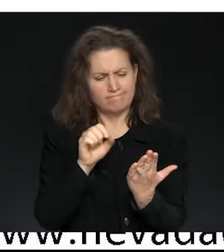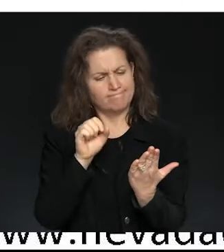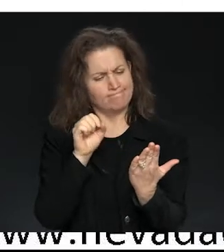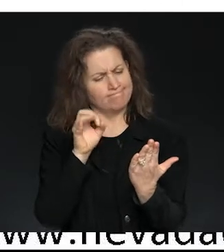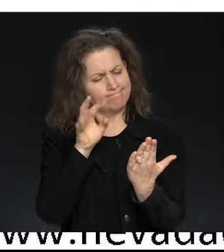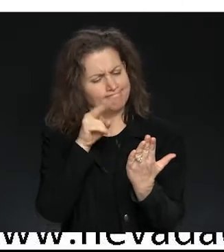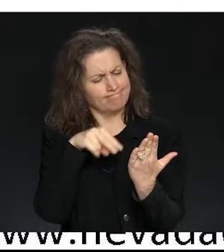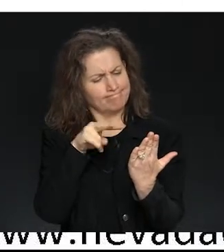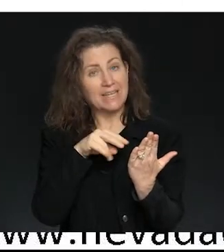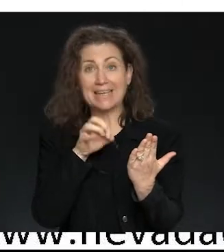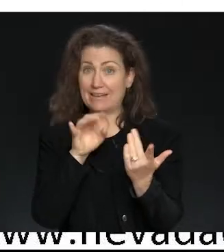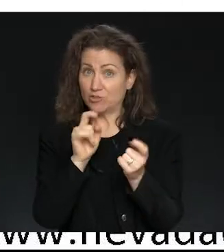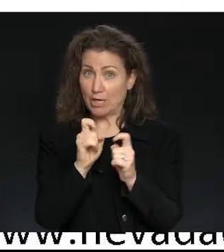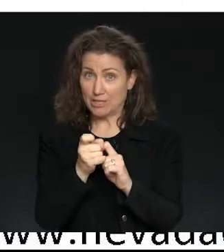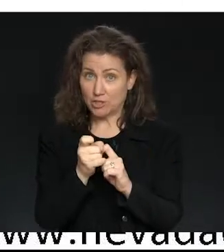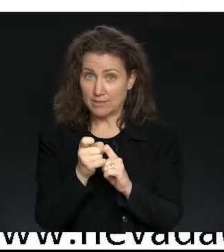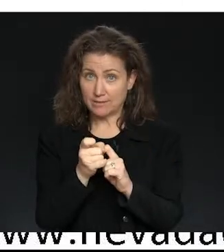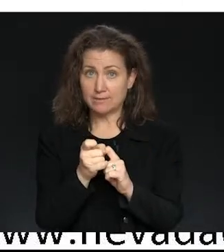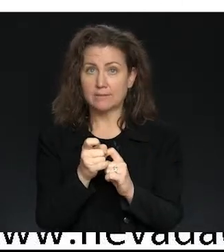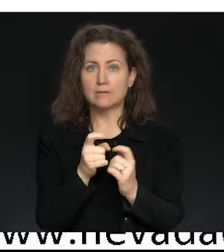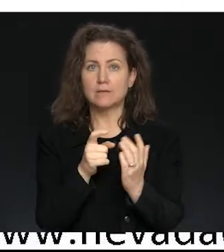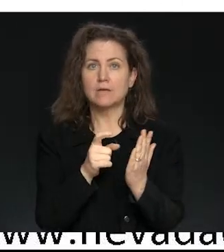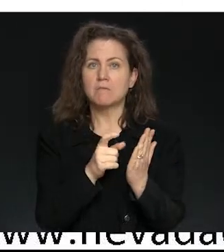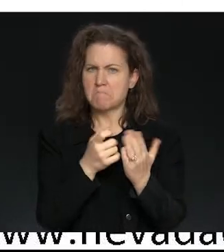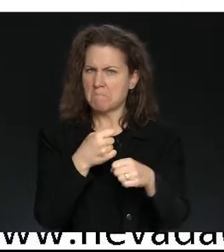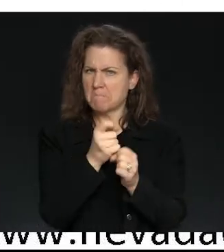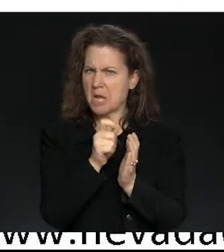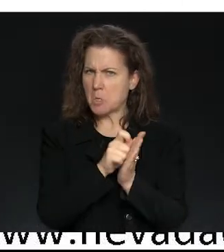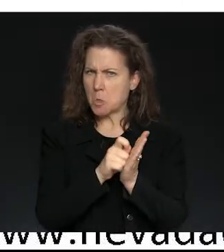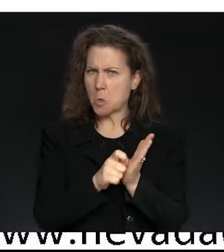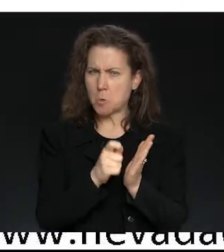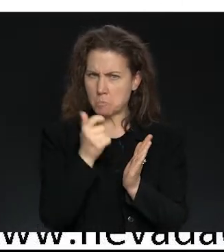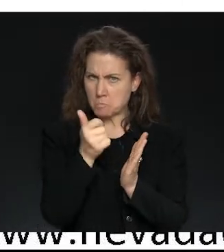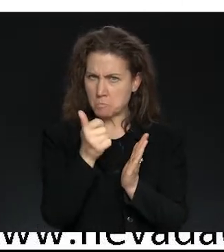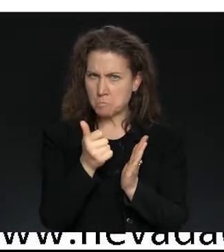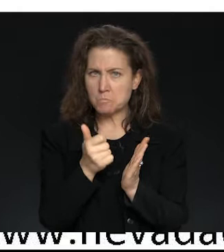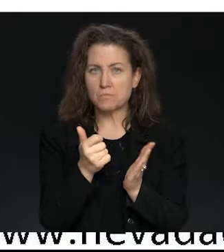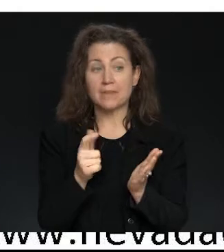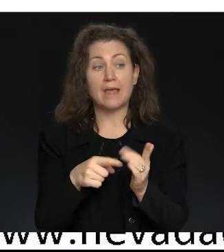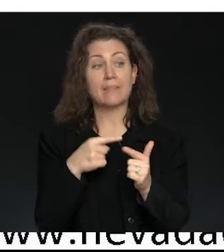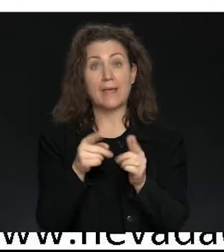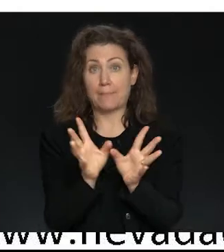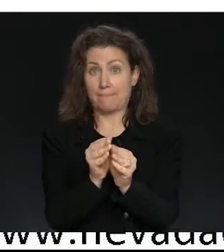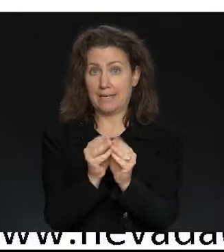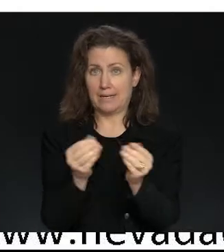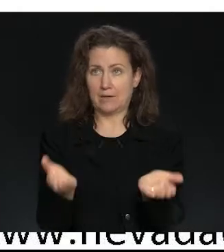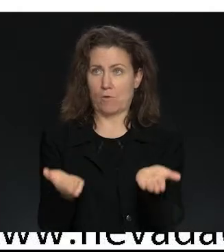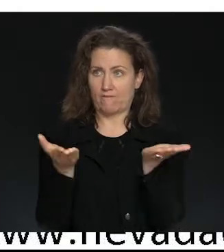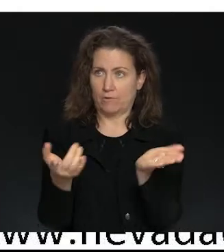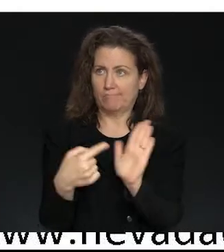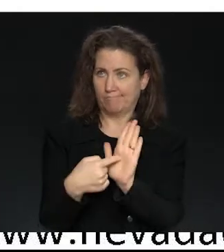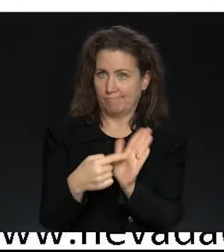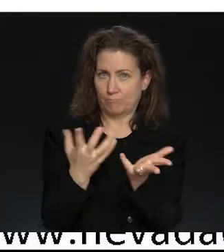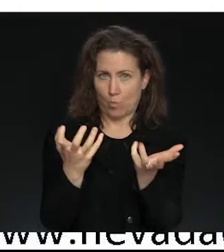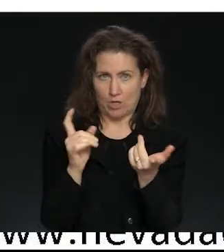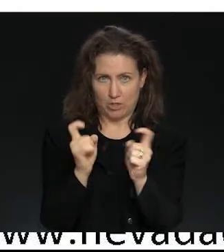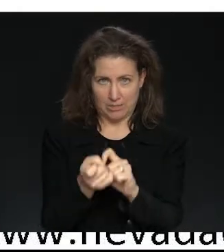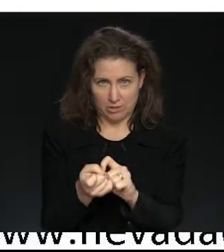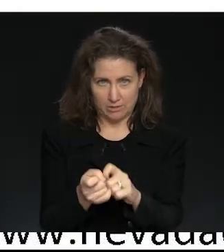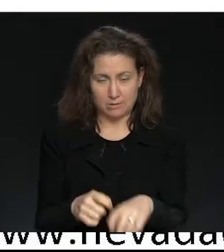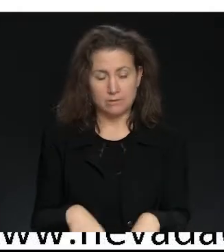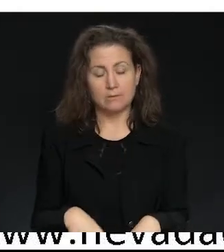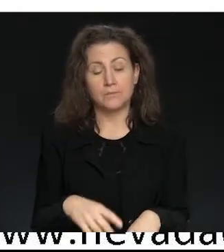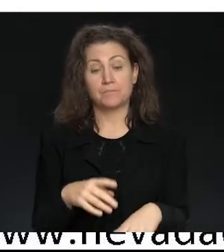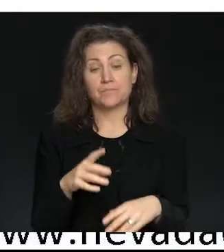then you will note any changes or corrections by offering those at the meeting. And once those corrections have